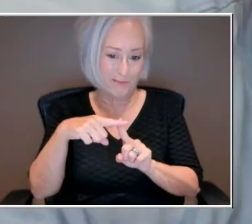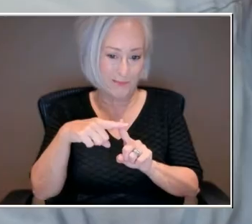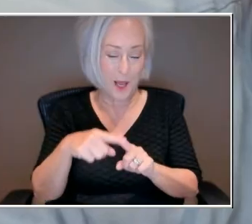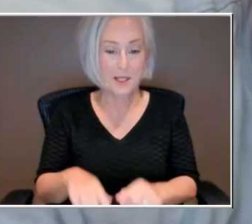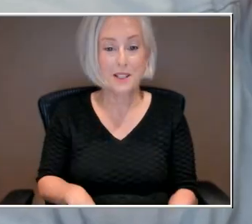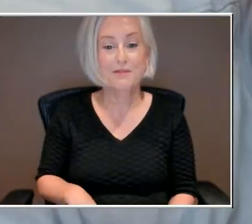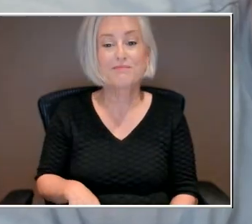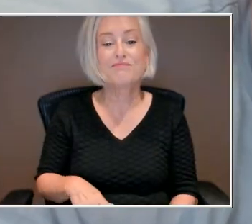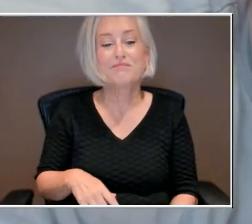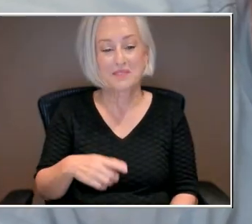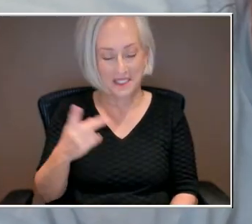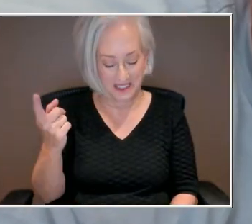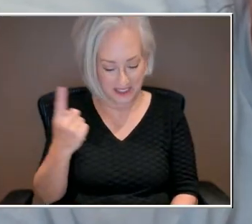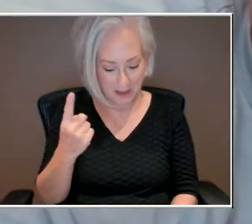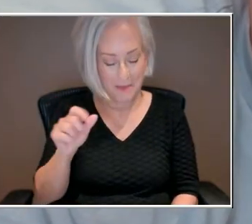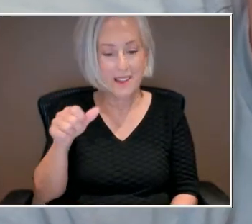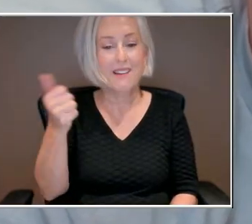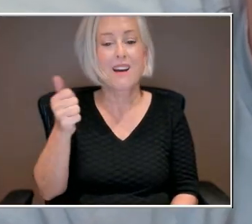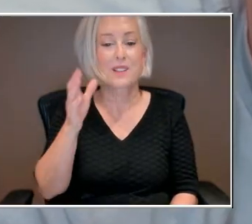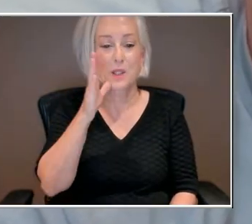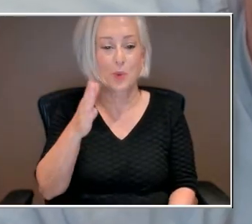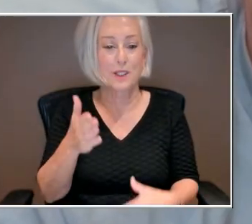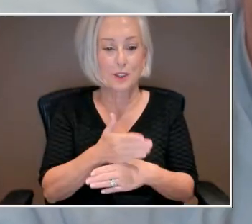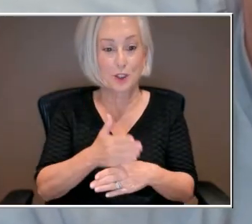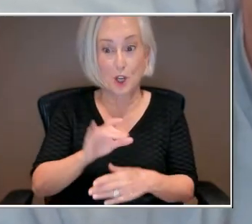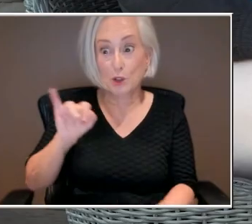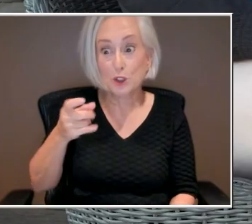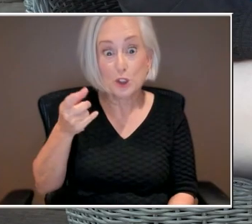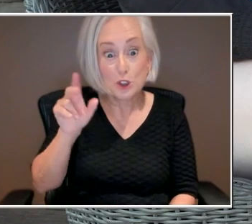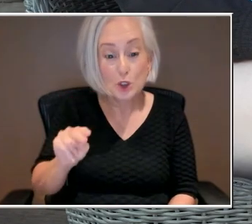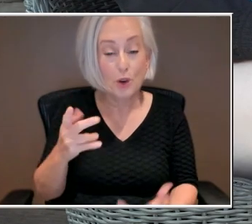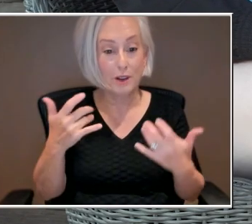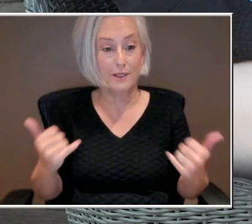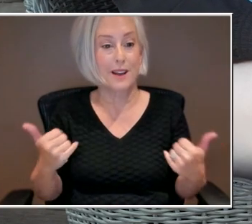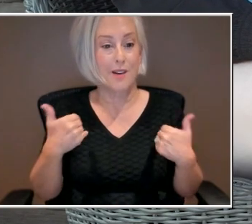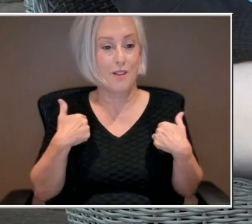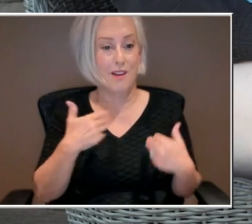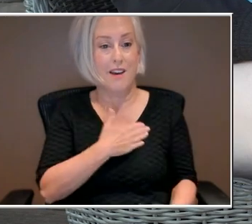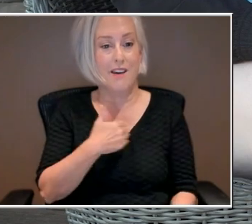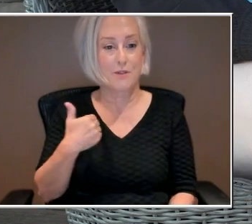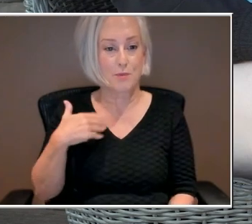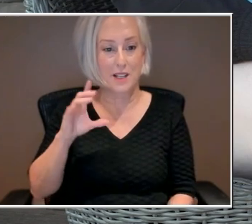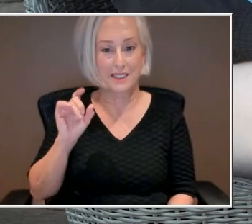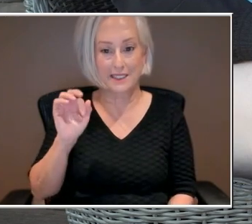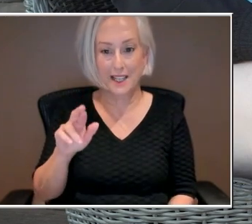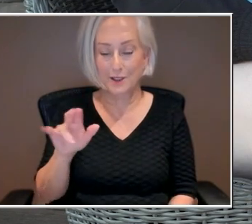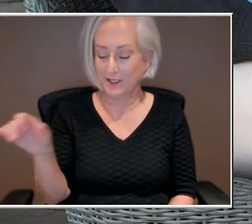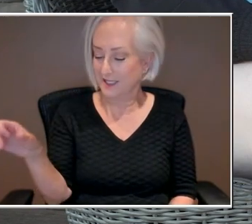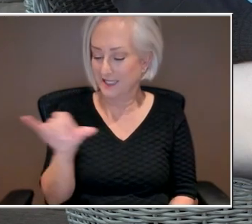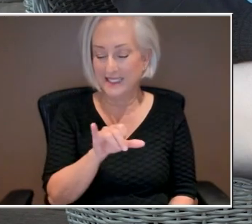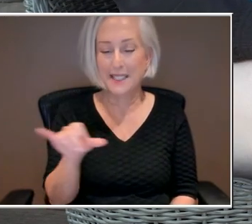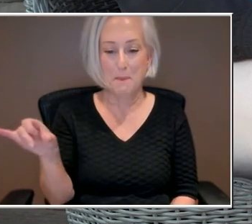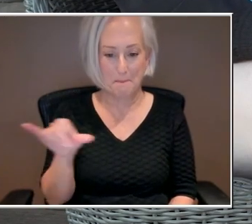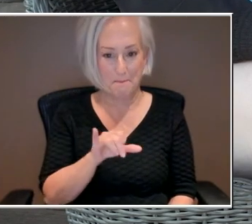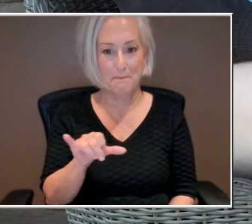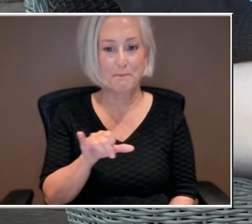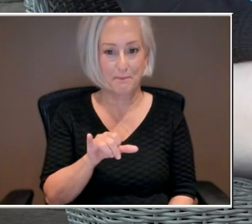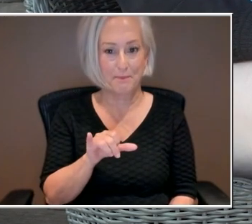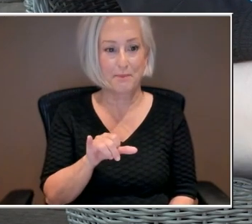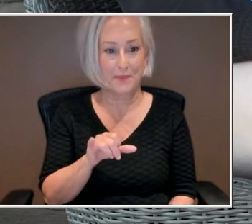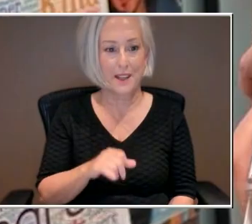share. Jordan also had breast cancer. It was The same as mine. malignancy, yeah, invasive